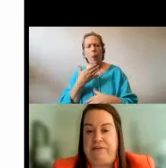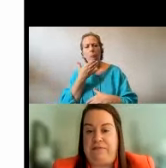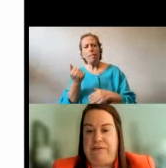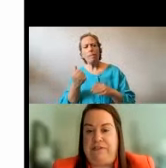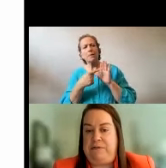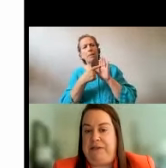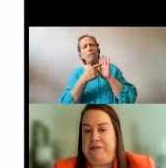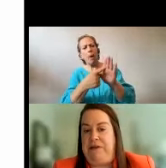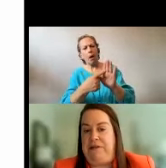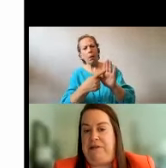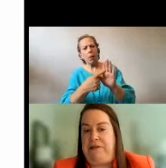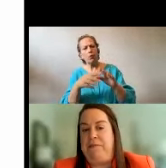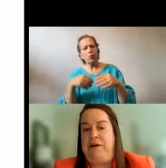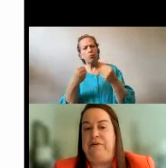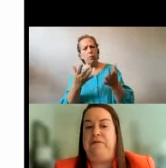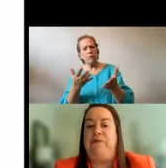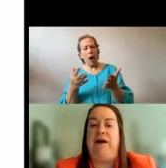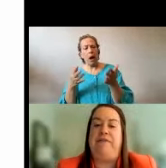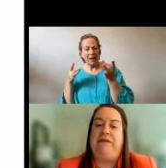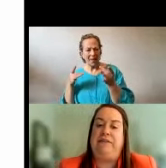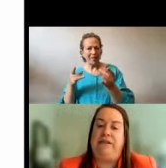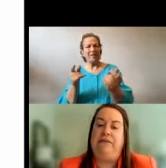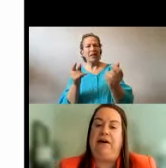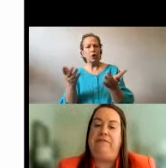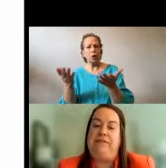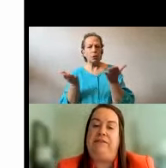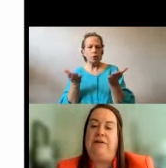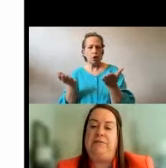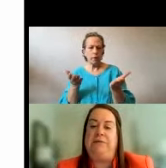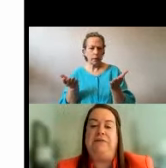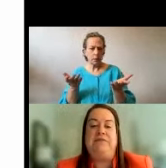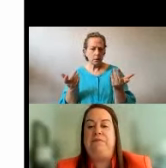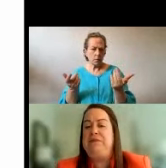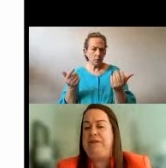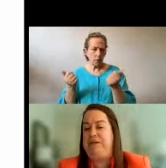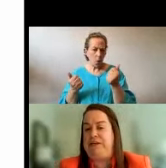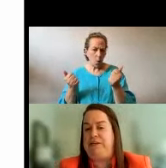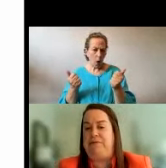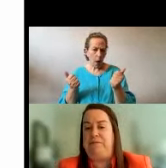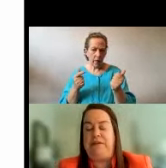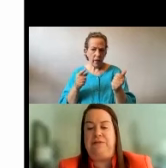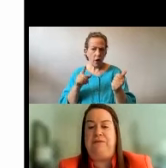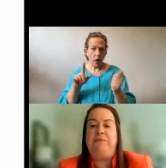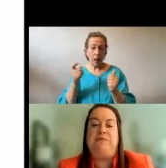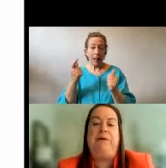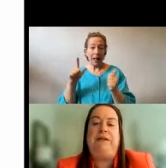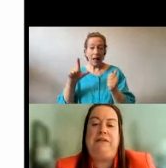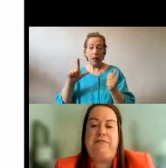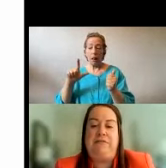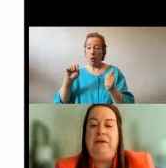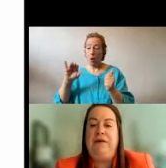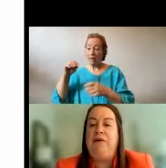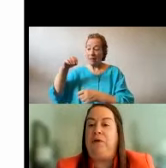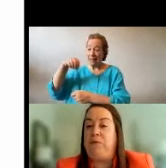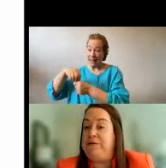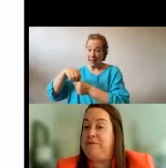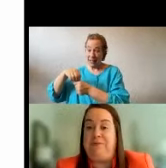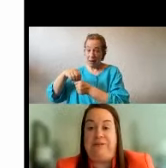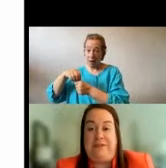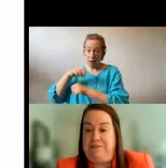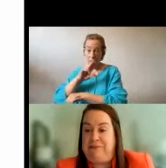efficient service just based on the referral model or having a legal office in the hospital. So I'm really curious from each of your perspectives,